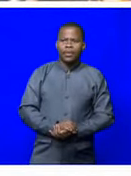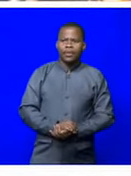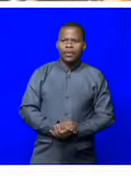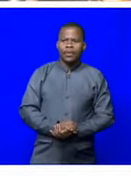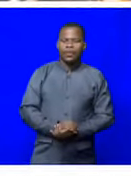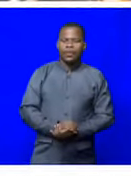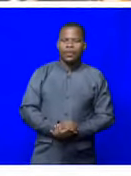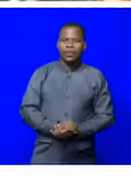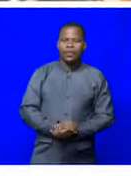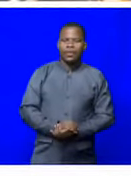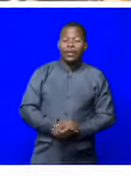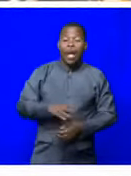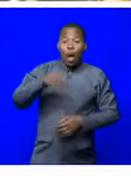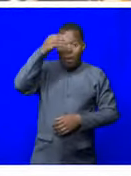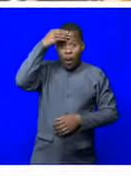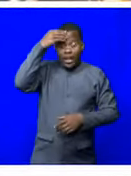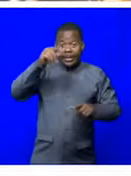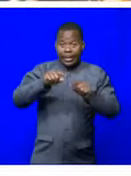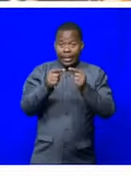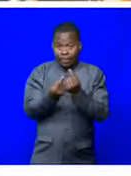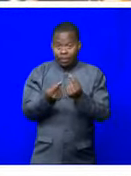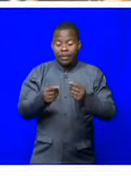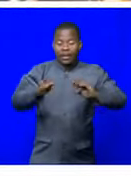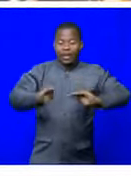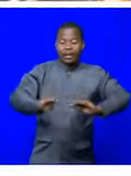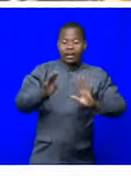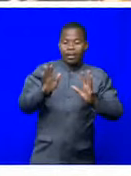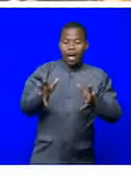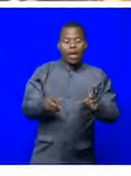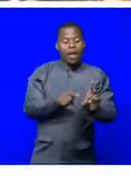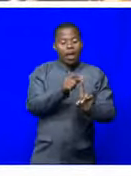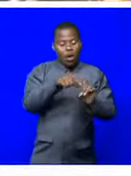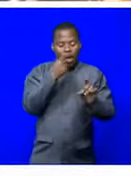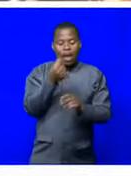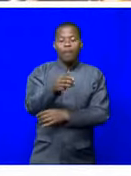Umqeqeshi welicembu leReal Leopard Edwin Mathebula uthi licembu